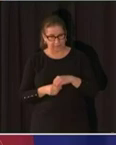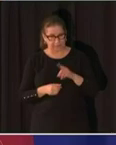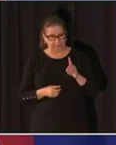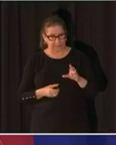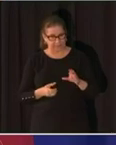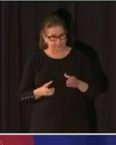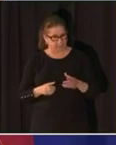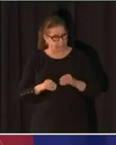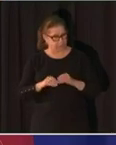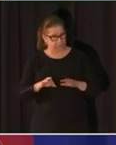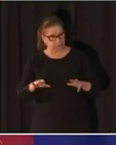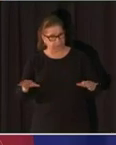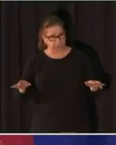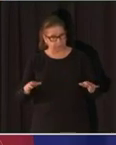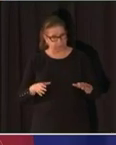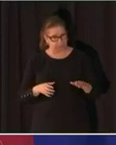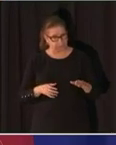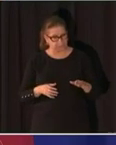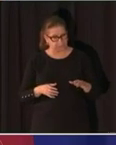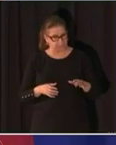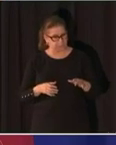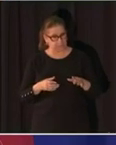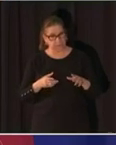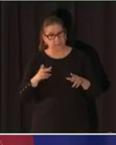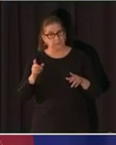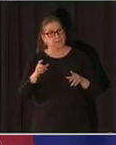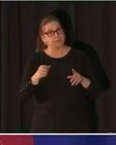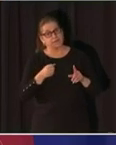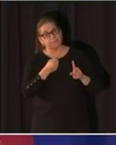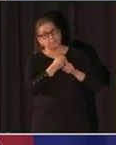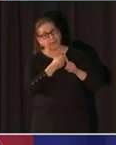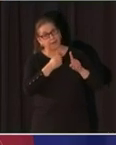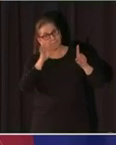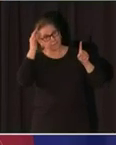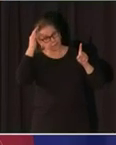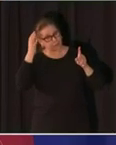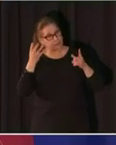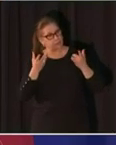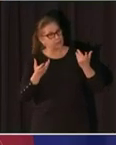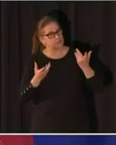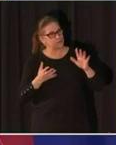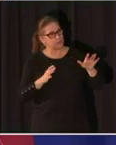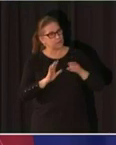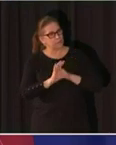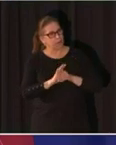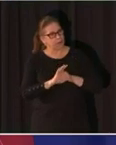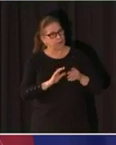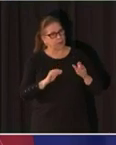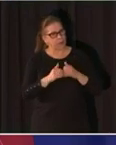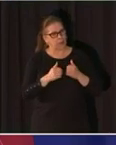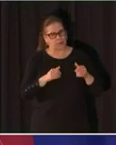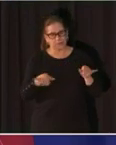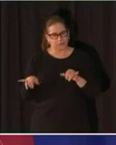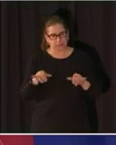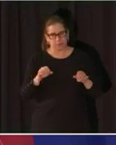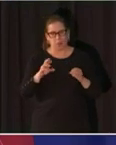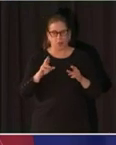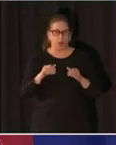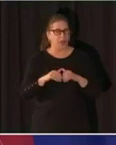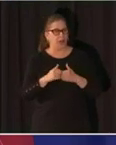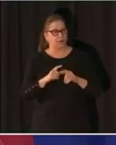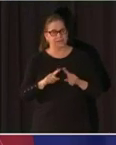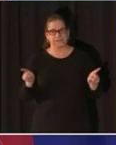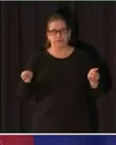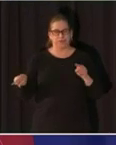ask why you think your modeling might be different from other models out there. Okay, and we do have a considerable number of federal workers in this region,